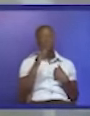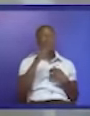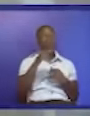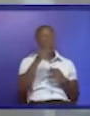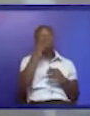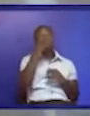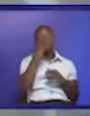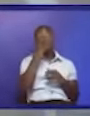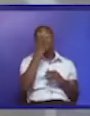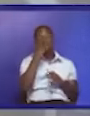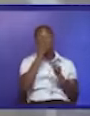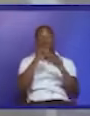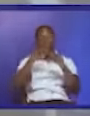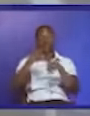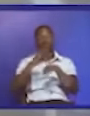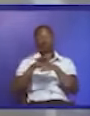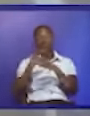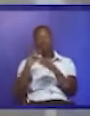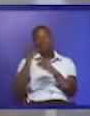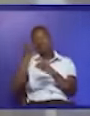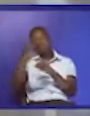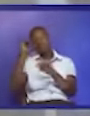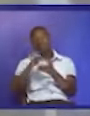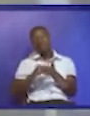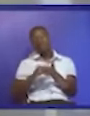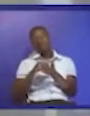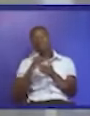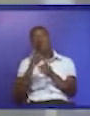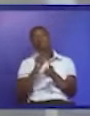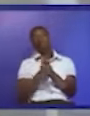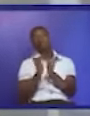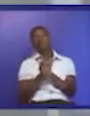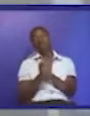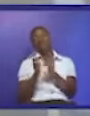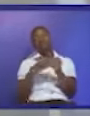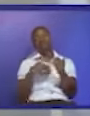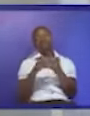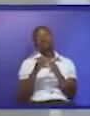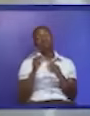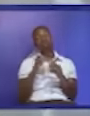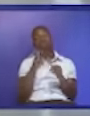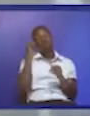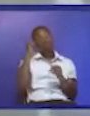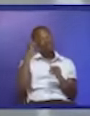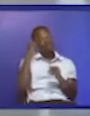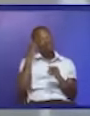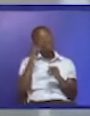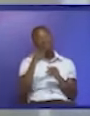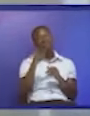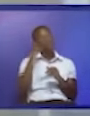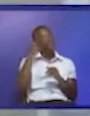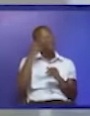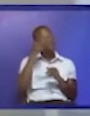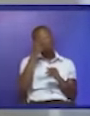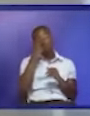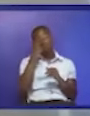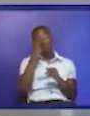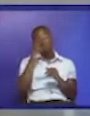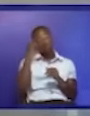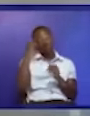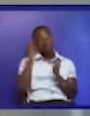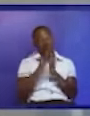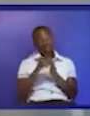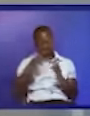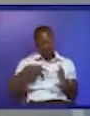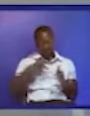to change it. I don't care what party and I don't care what it is. You will be joking to believe that your